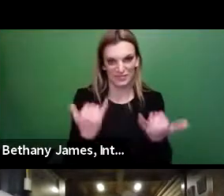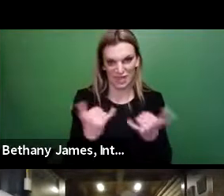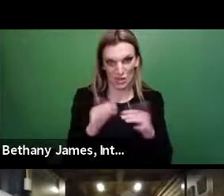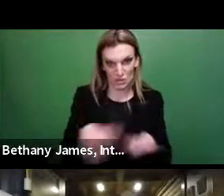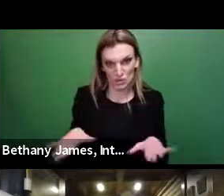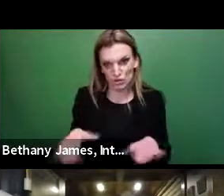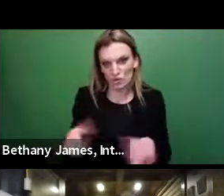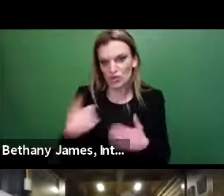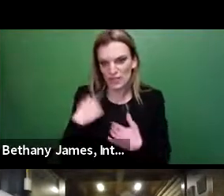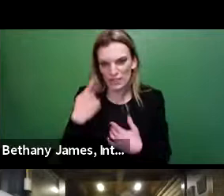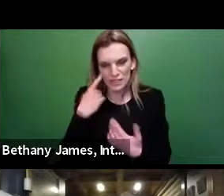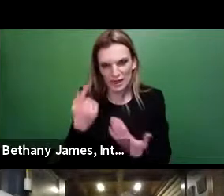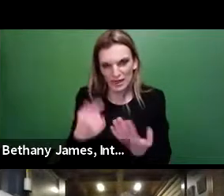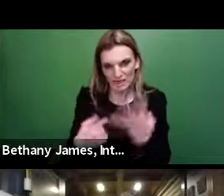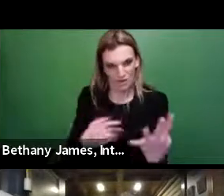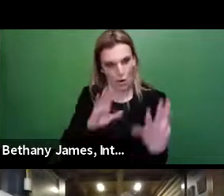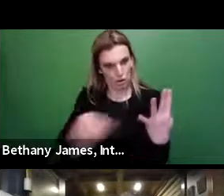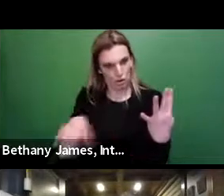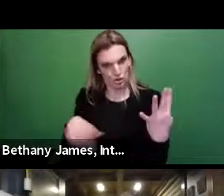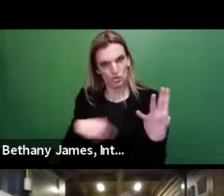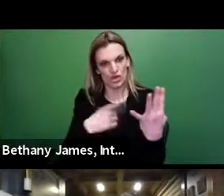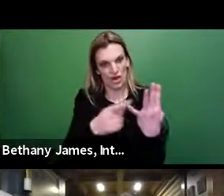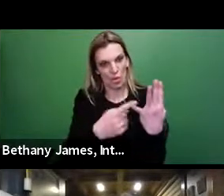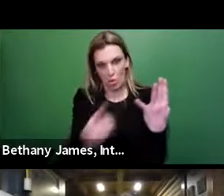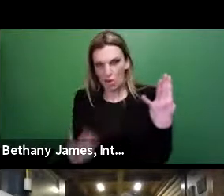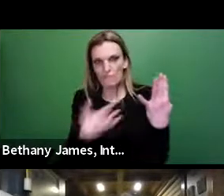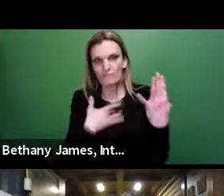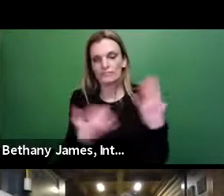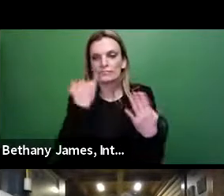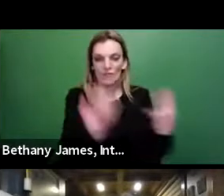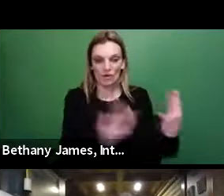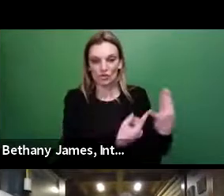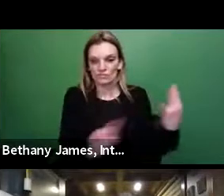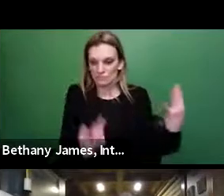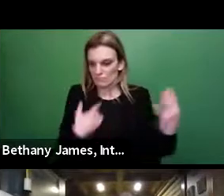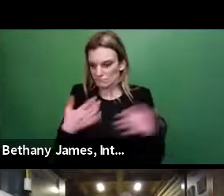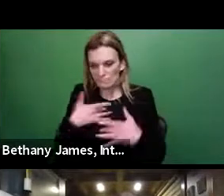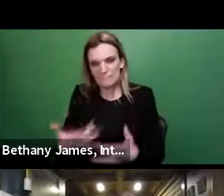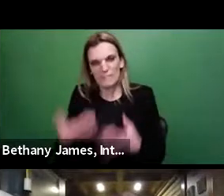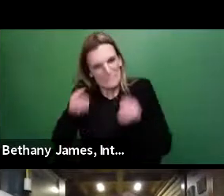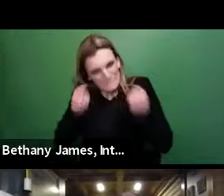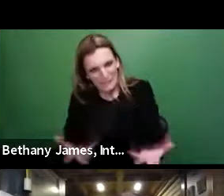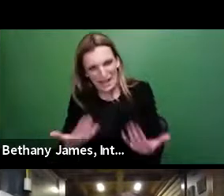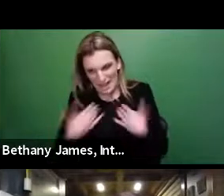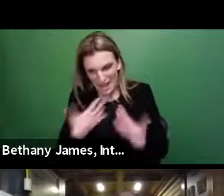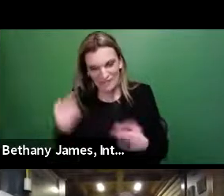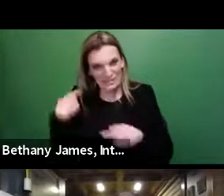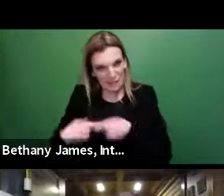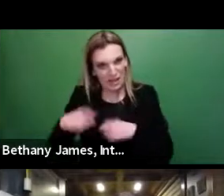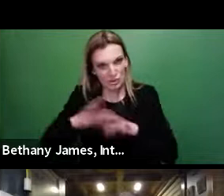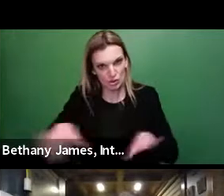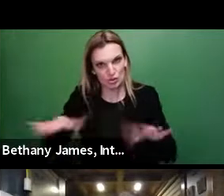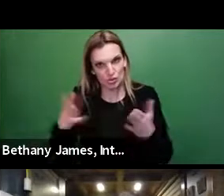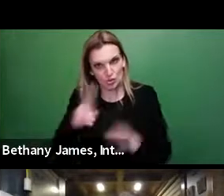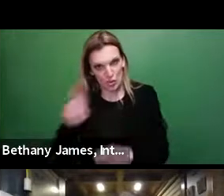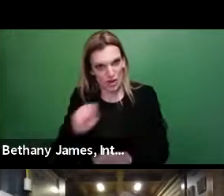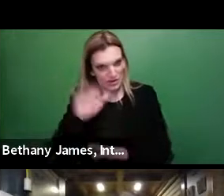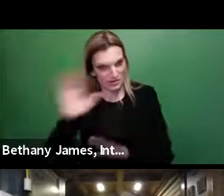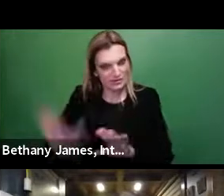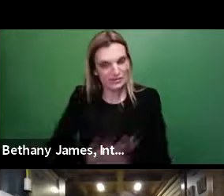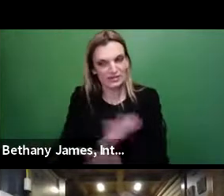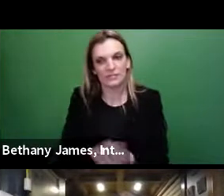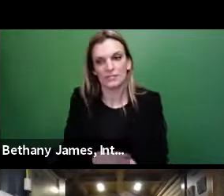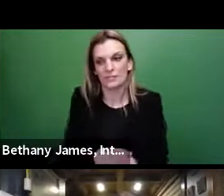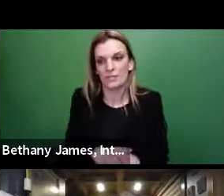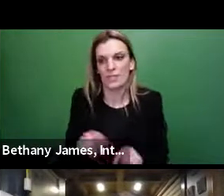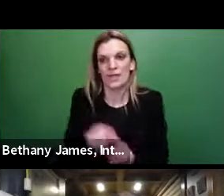Hispanic heritage. Or yes, that is correct. And what I want to mention, in the United States, but